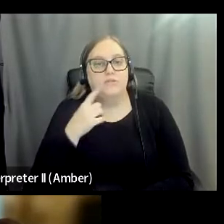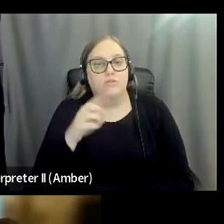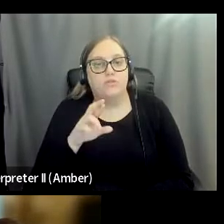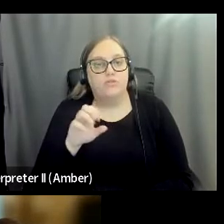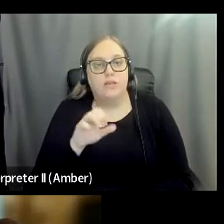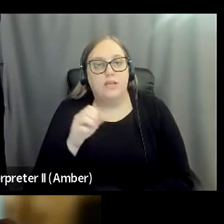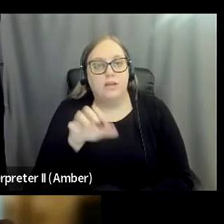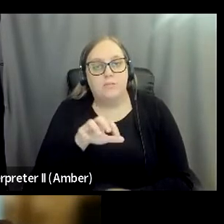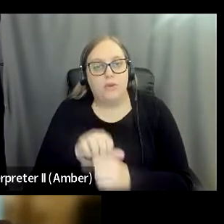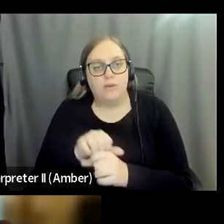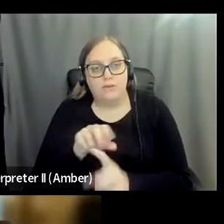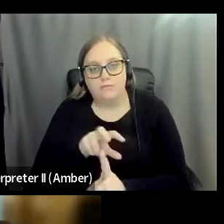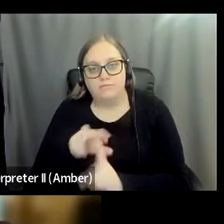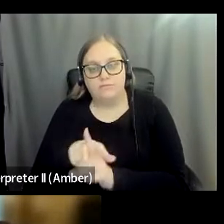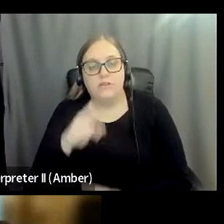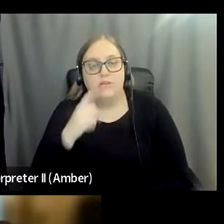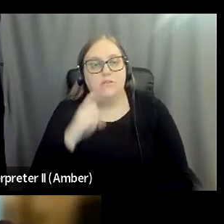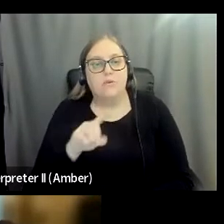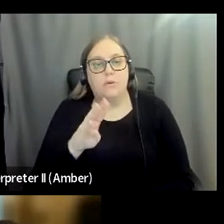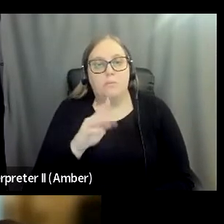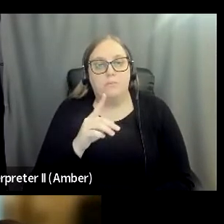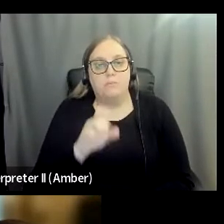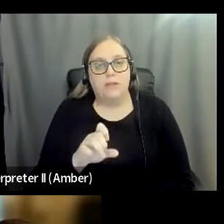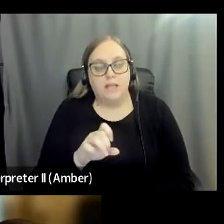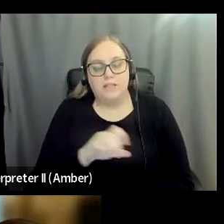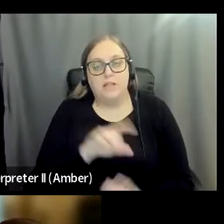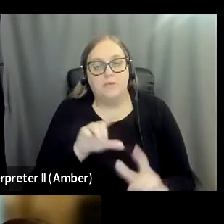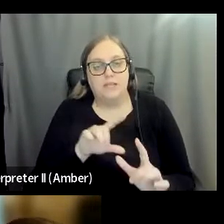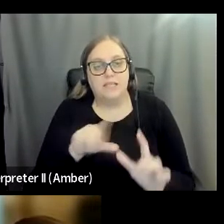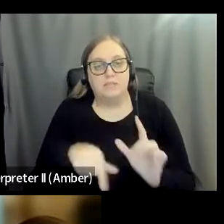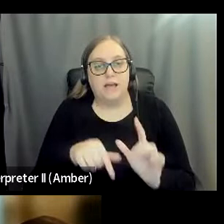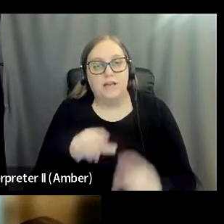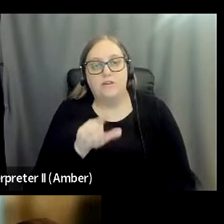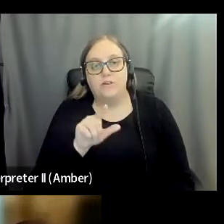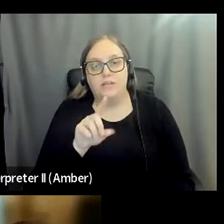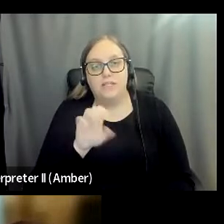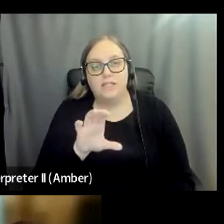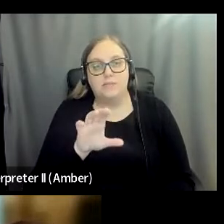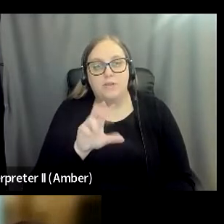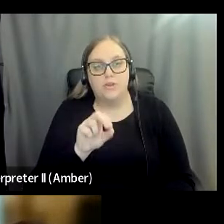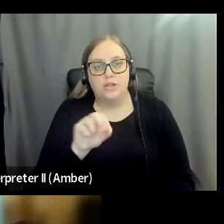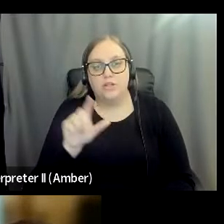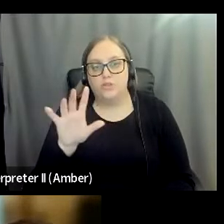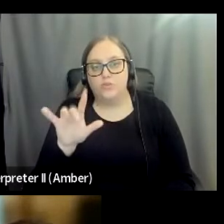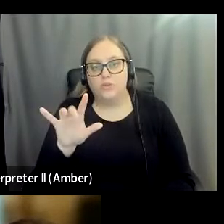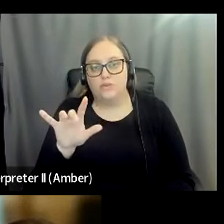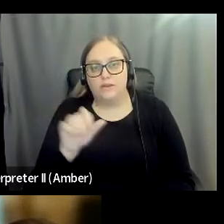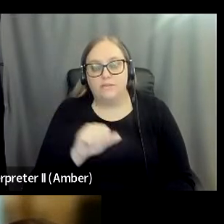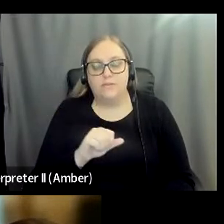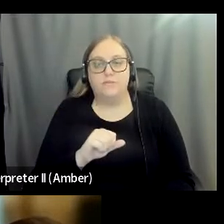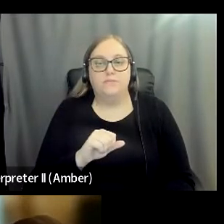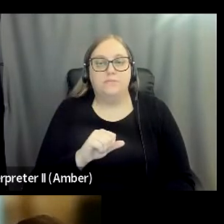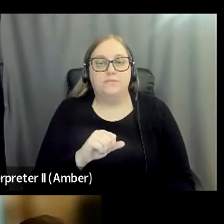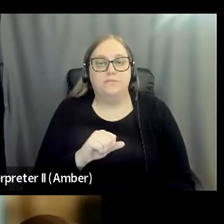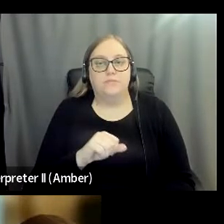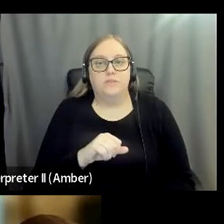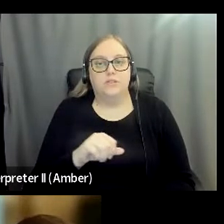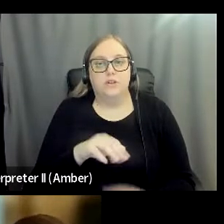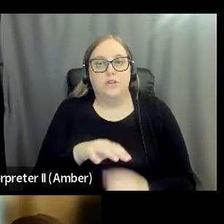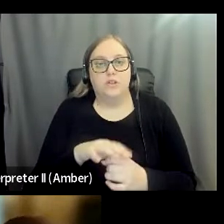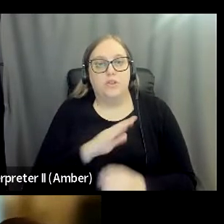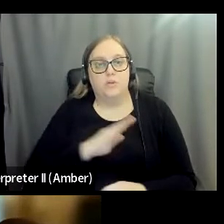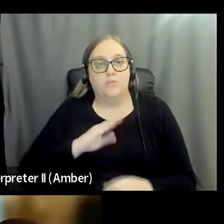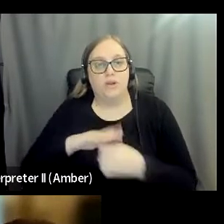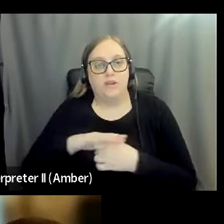Blake as a member of the Board of Zoning Adjustment for a term to expire September 30th, 2025. The Board of Zoning Adjustment